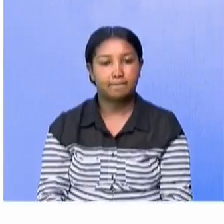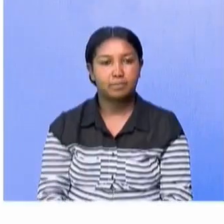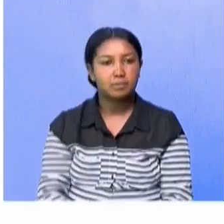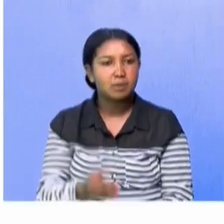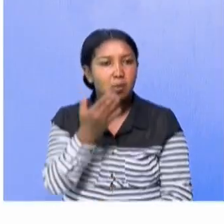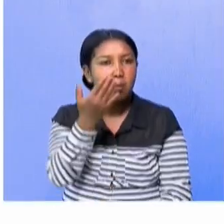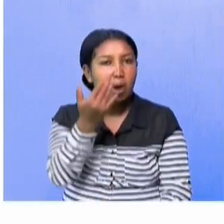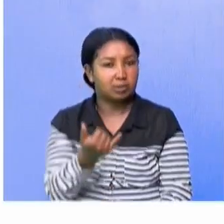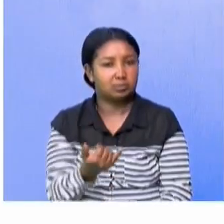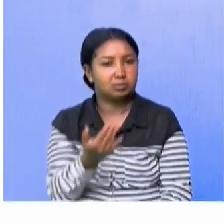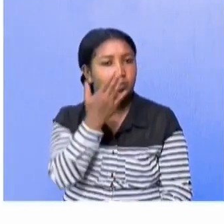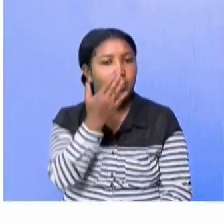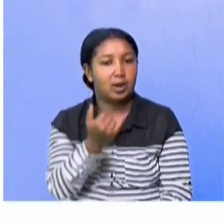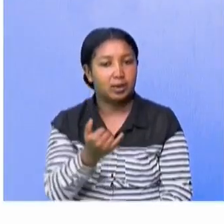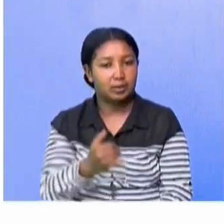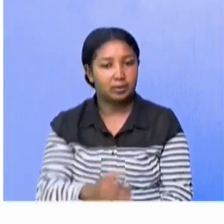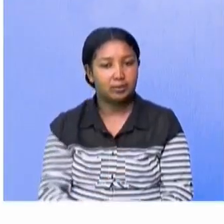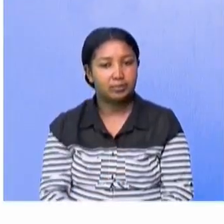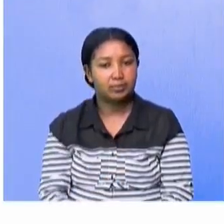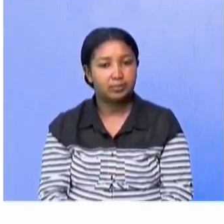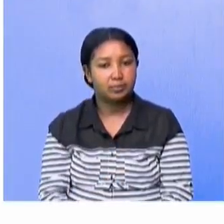Why? When